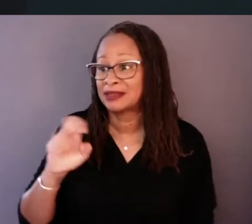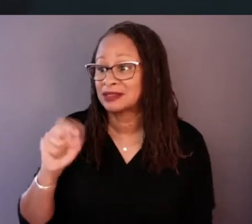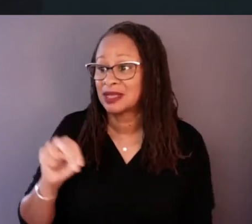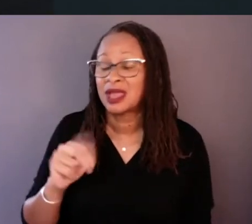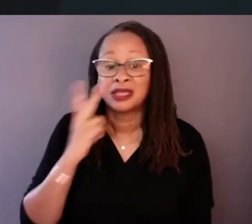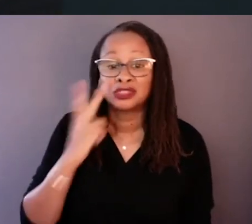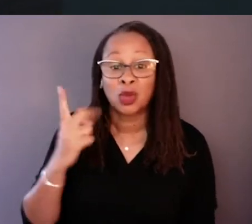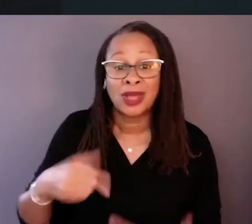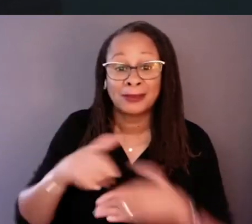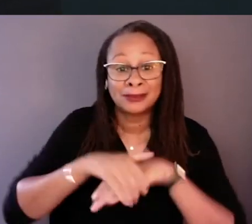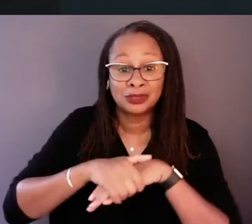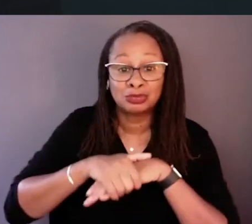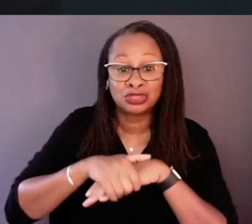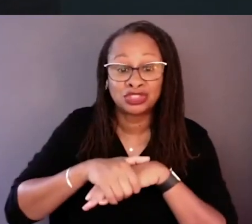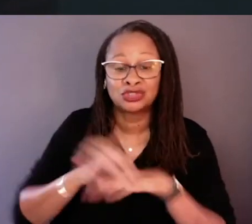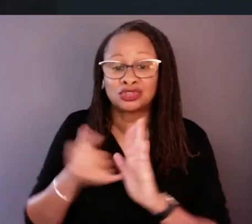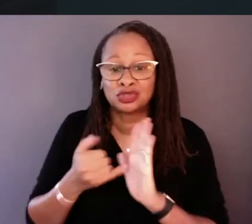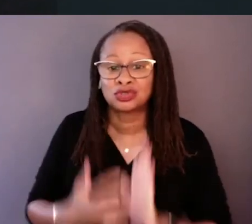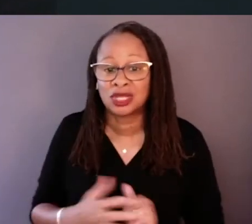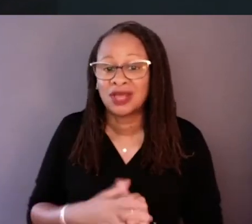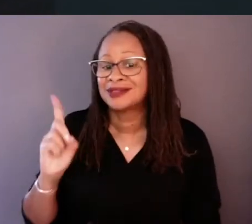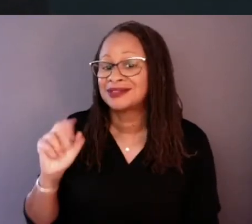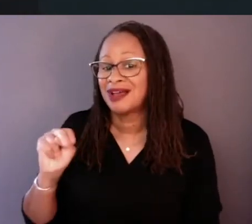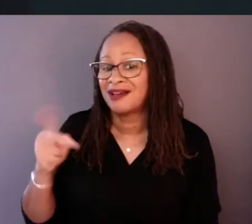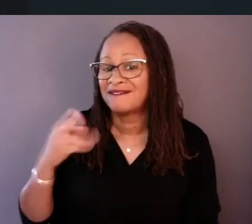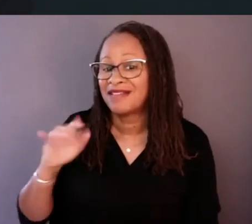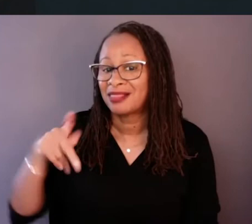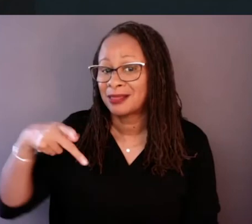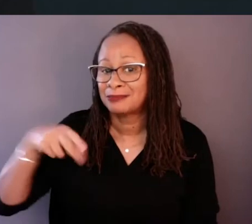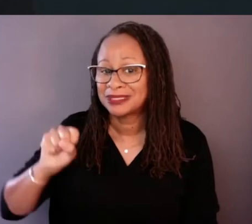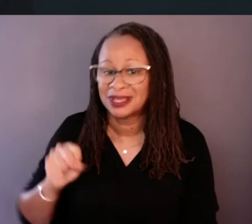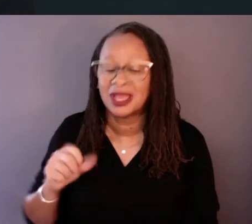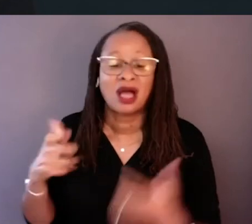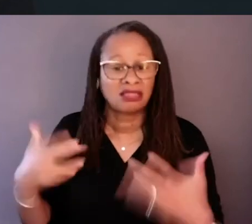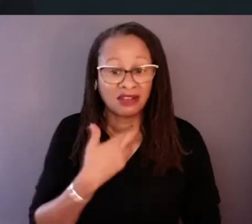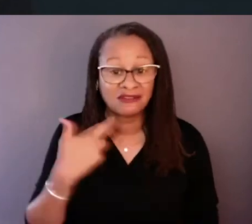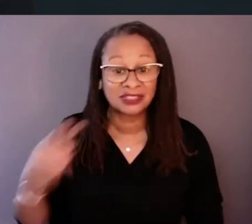British journalist, Don Phillips. So, yeah, there are lots of risks.